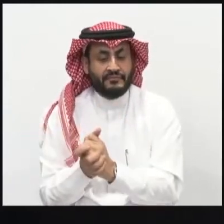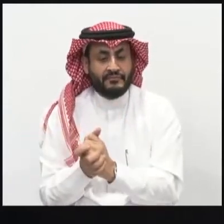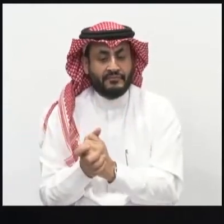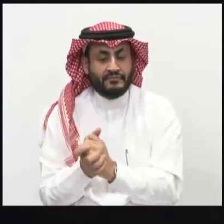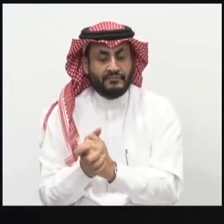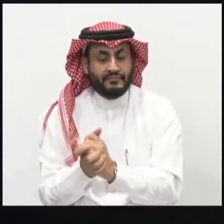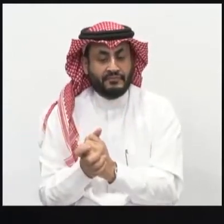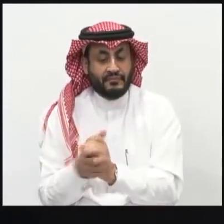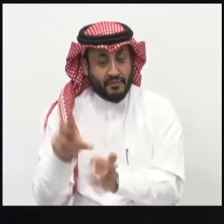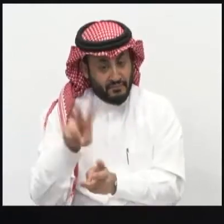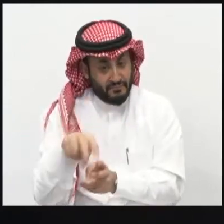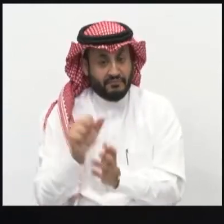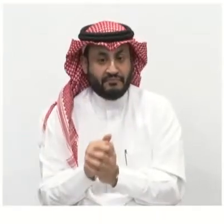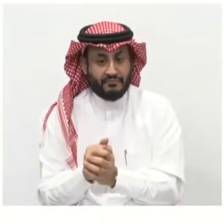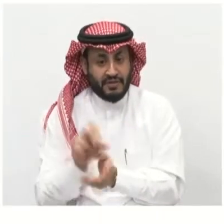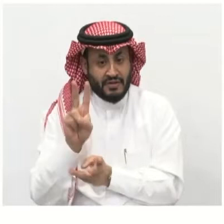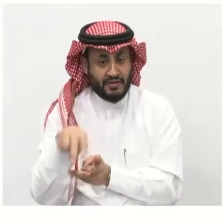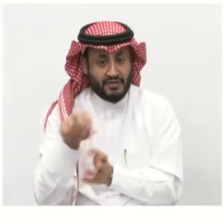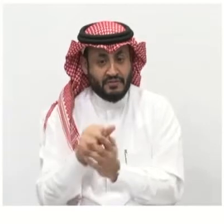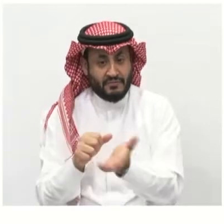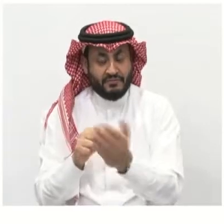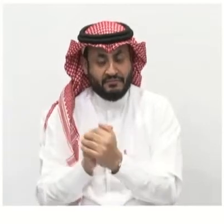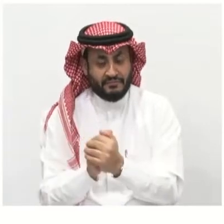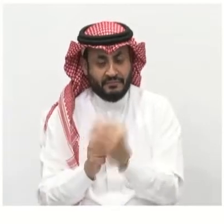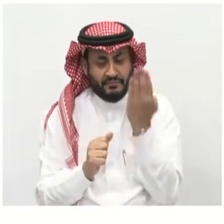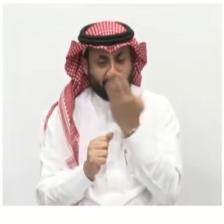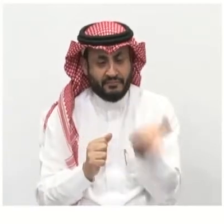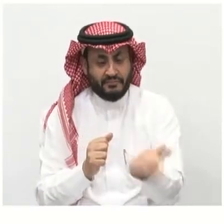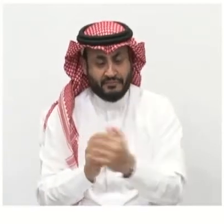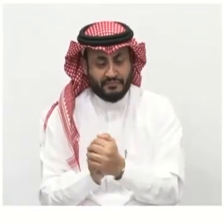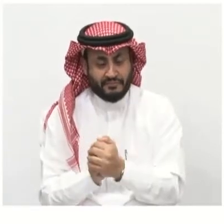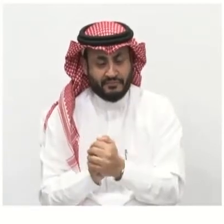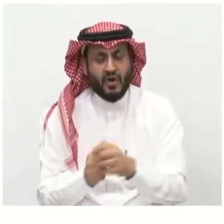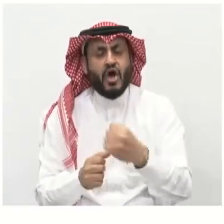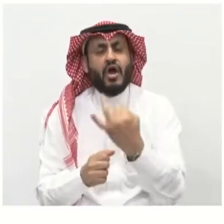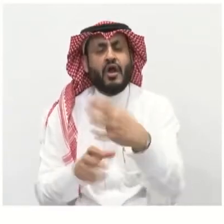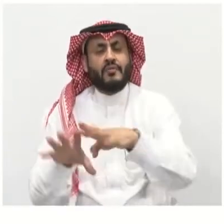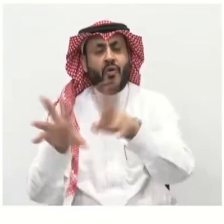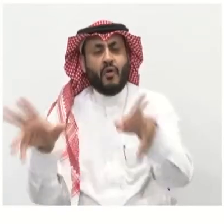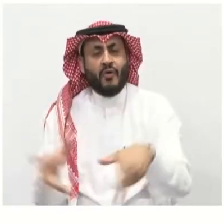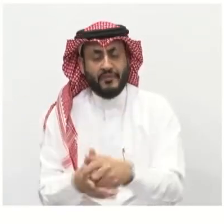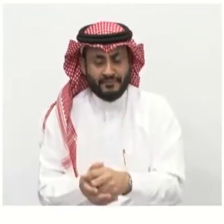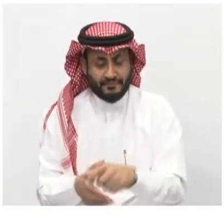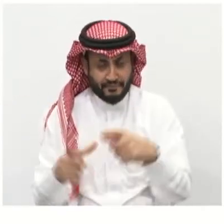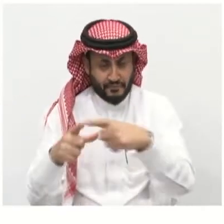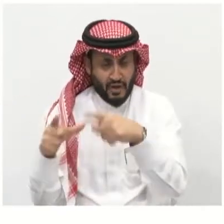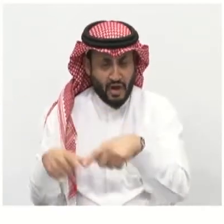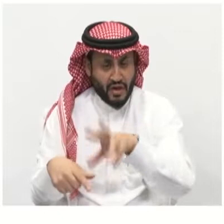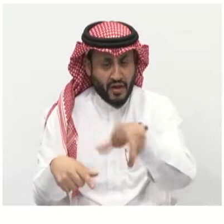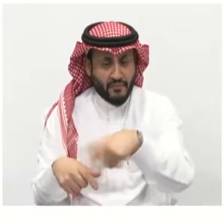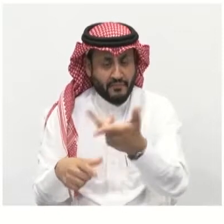10? 20. Excellent. Let's read this question together. How many shapes do you see? So all of this